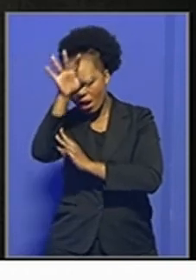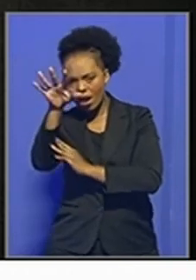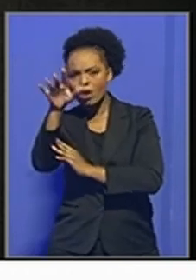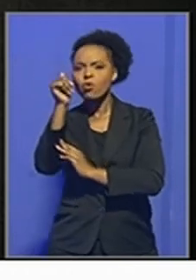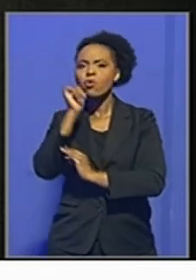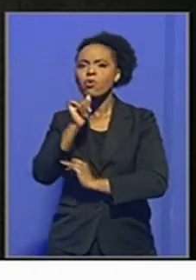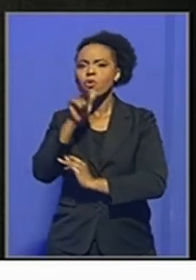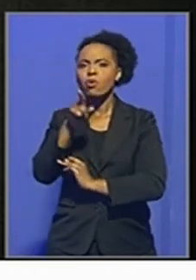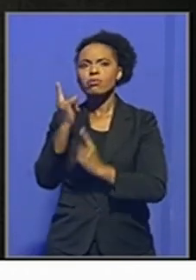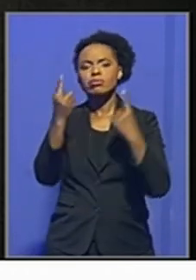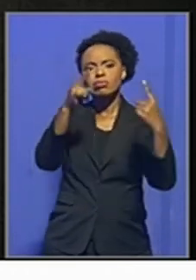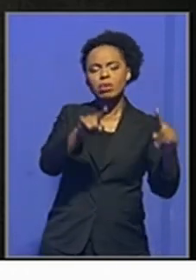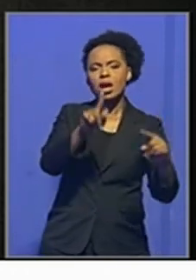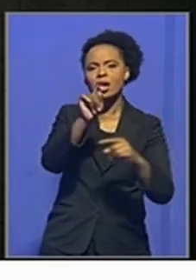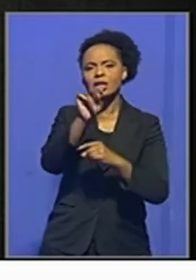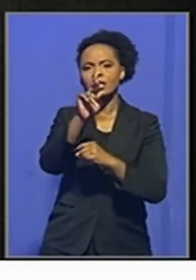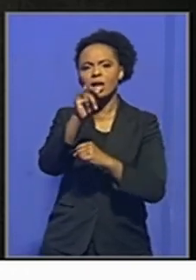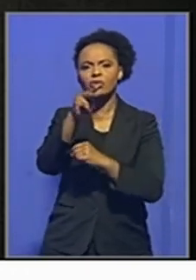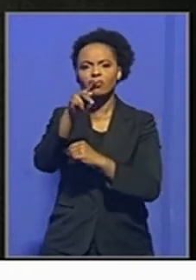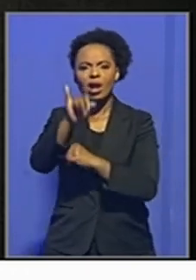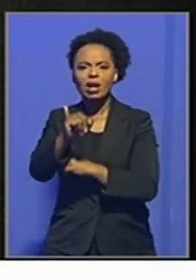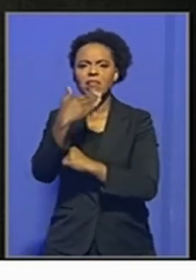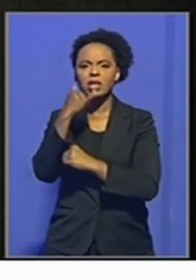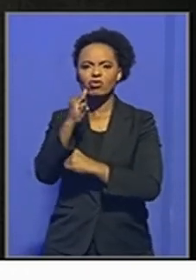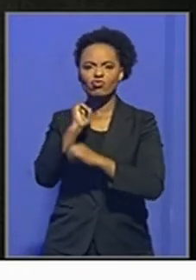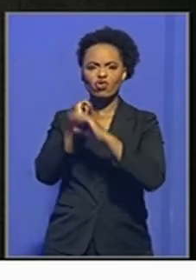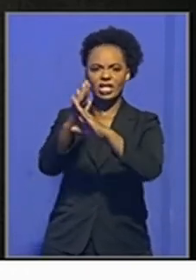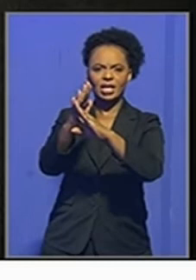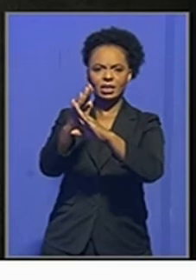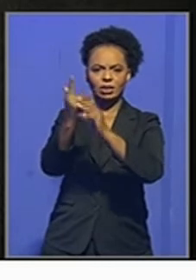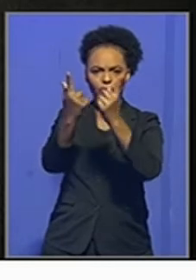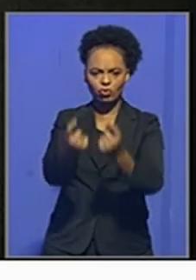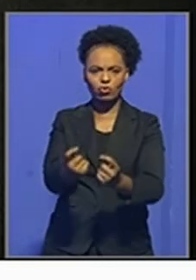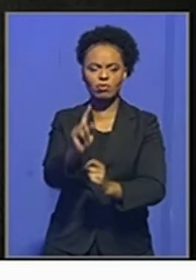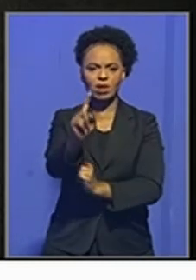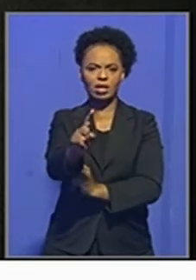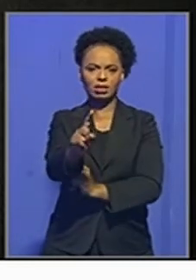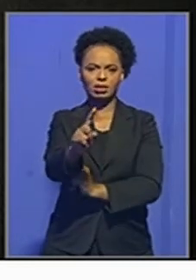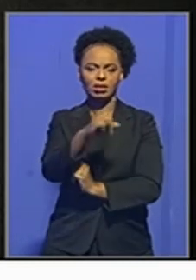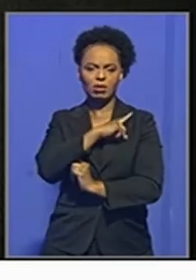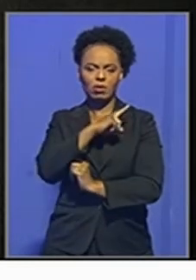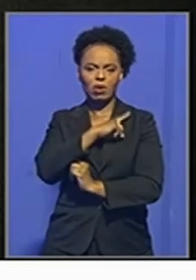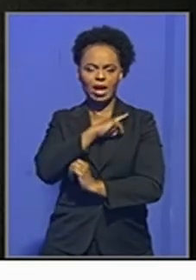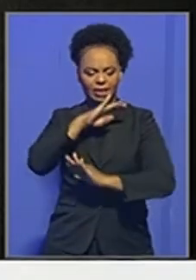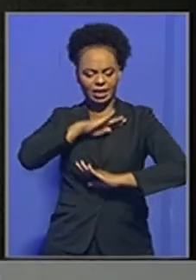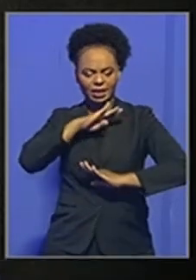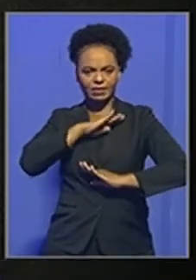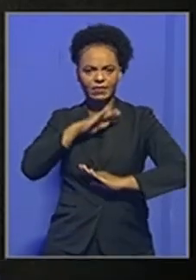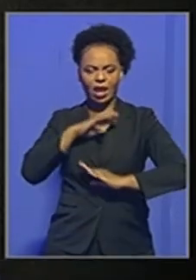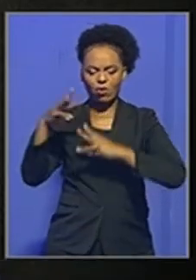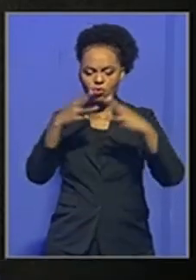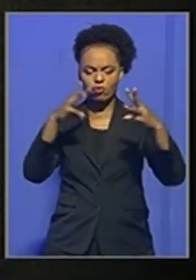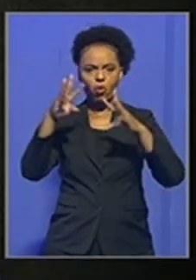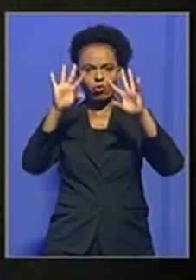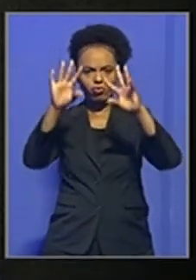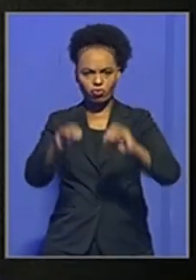Transkei. Please provide protection until they are satisfied that the violence has subsided in